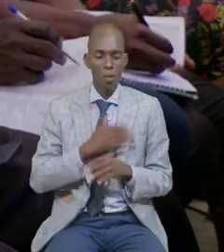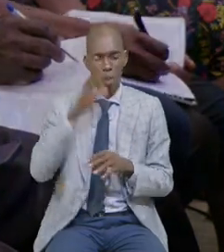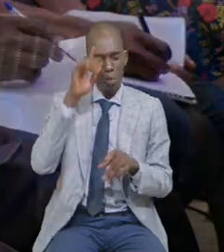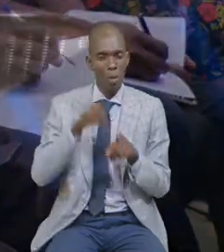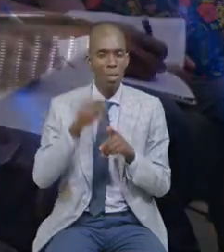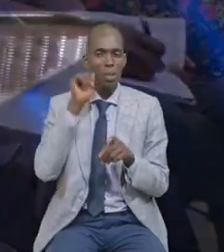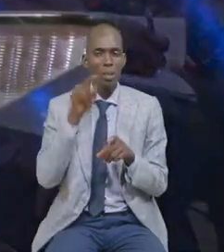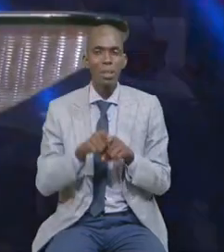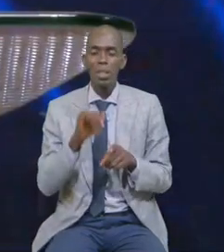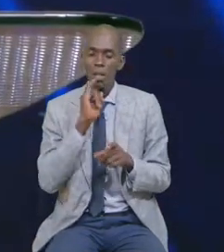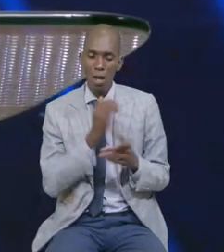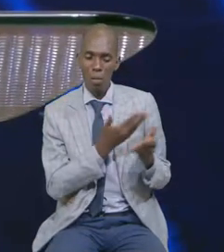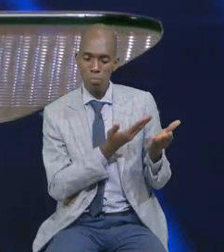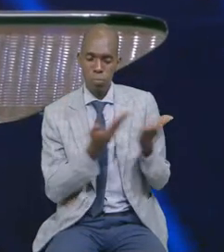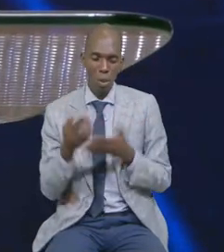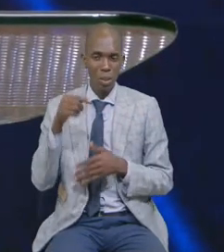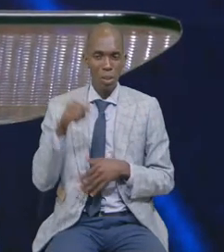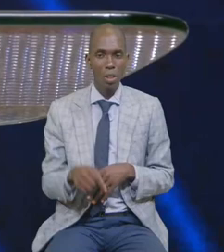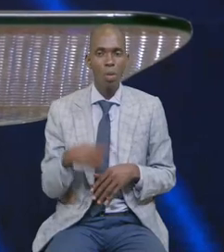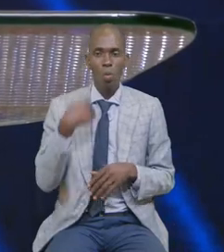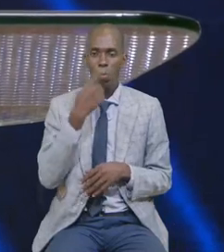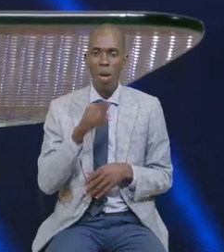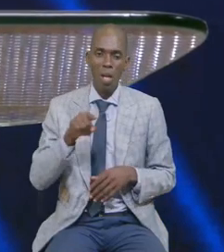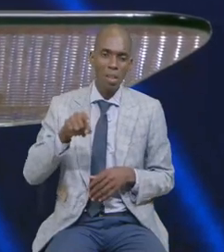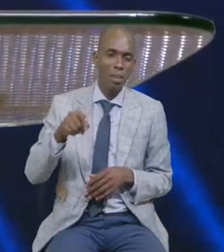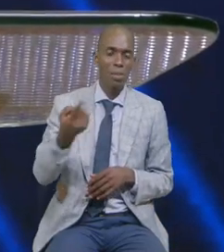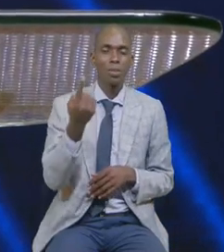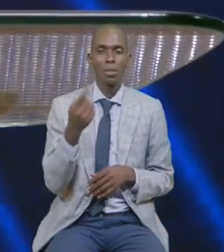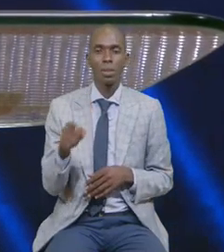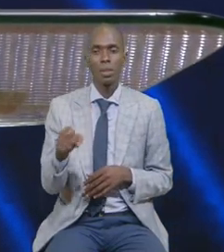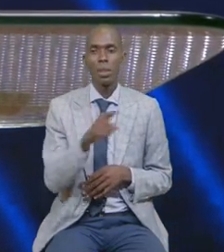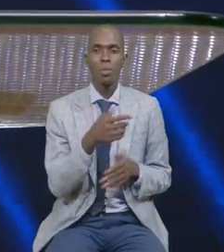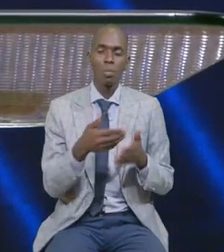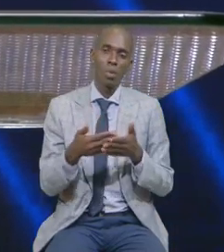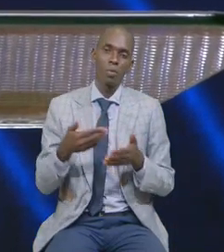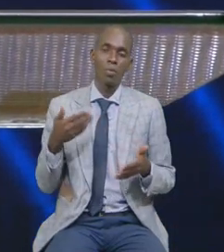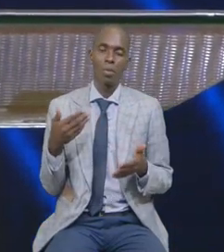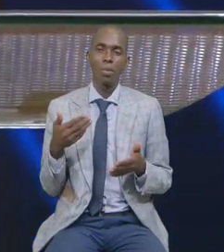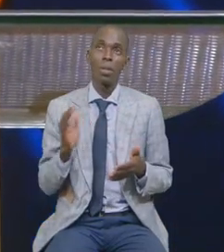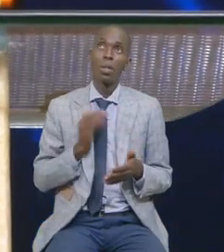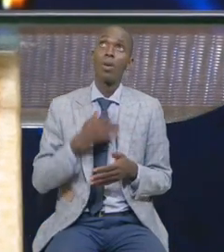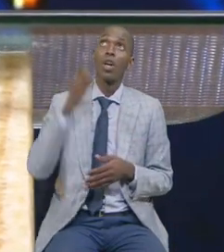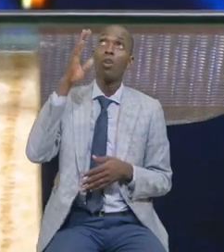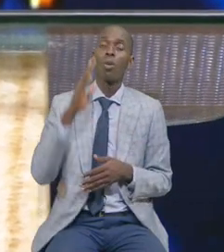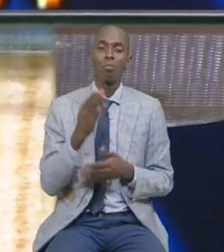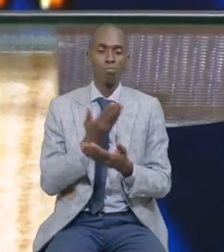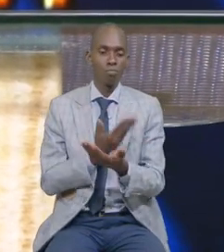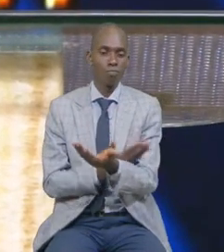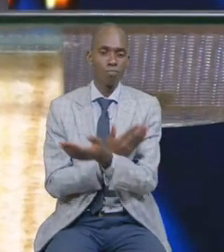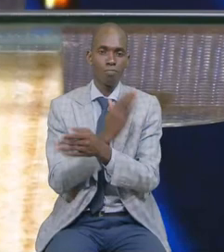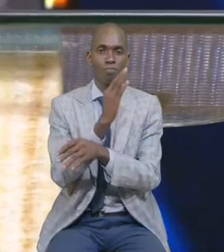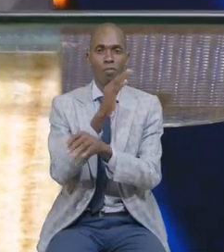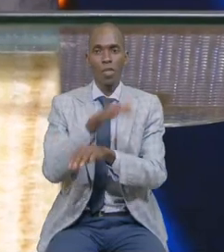which accuse them before our God day and night. You